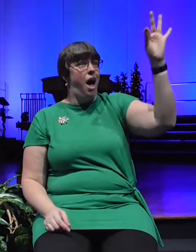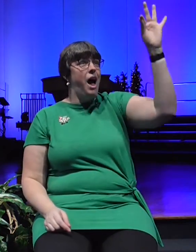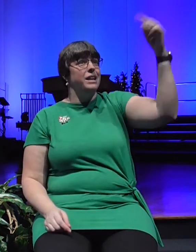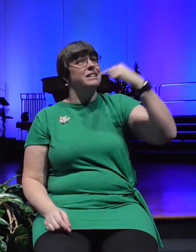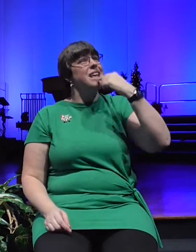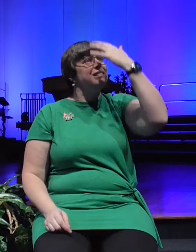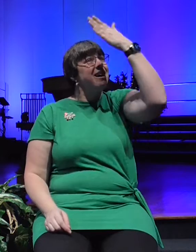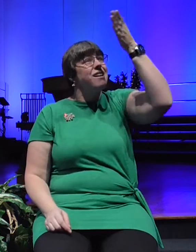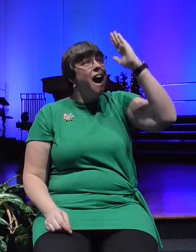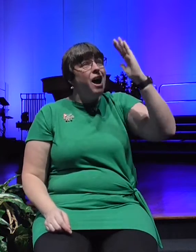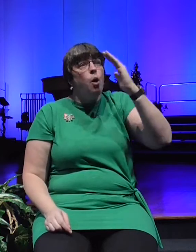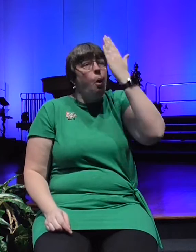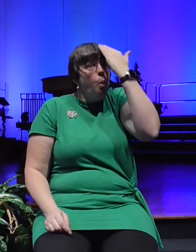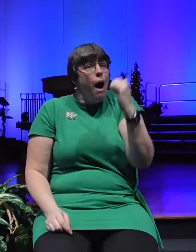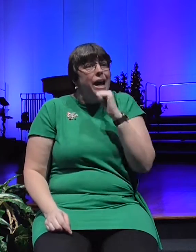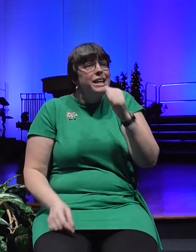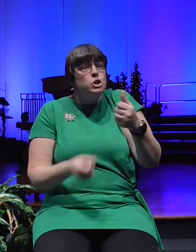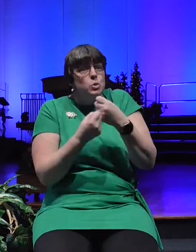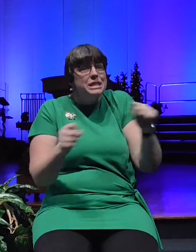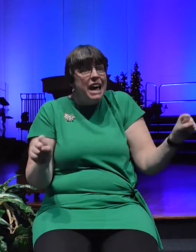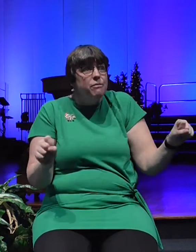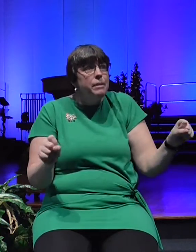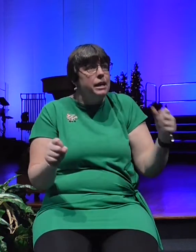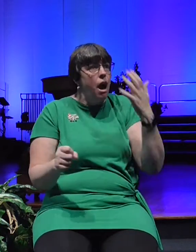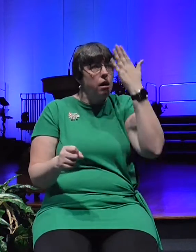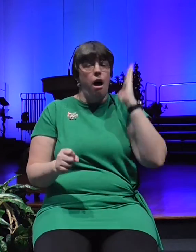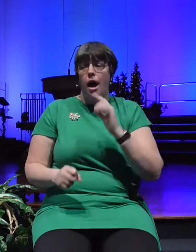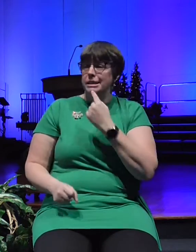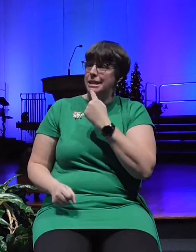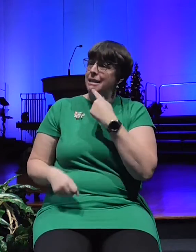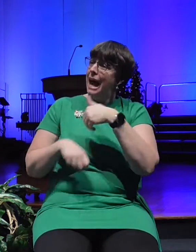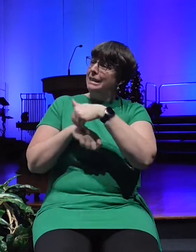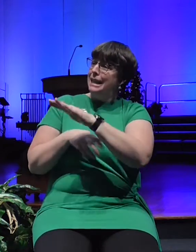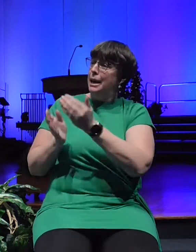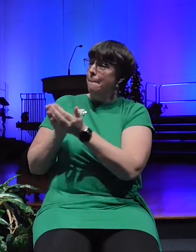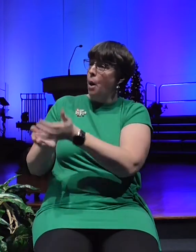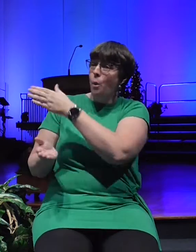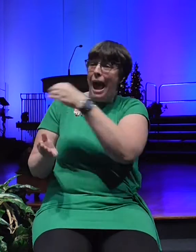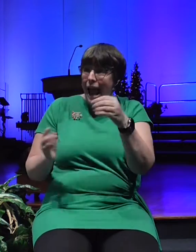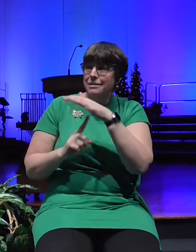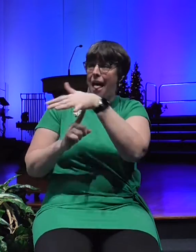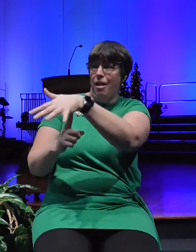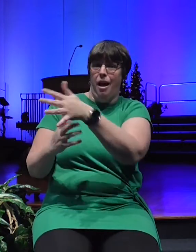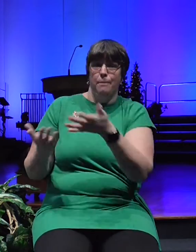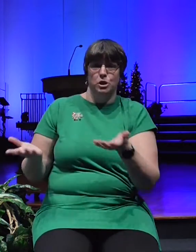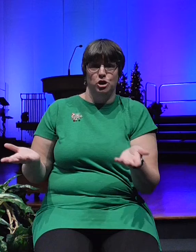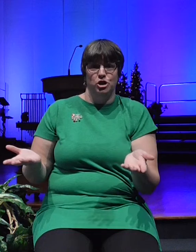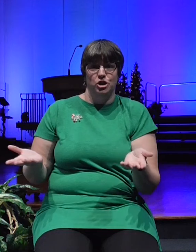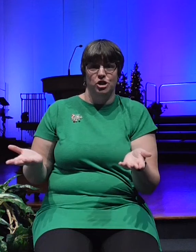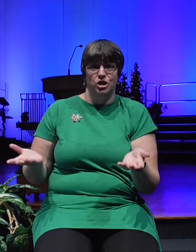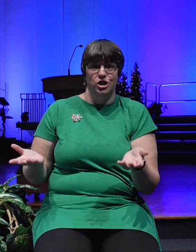God, why didn't you save me? And God said, I sent a boat and a helicopter.